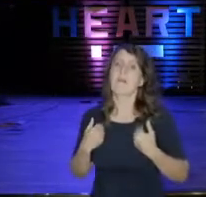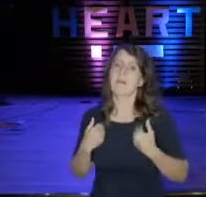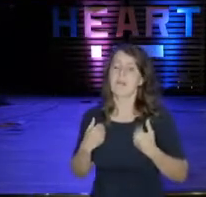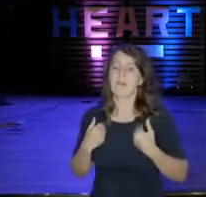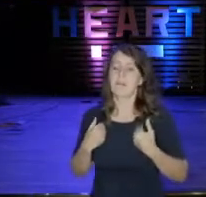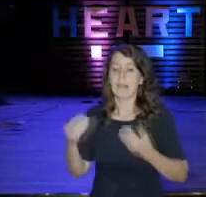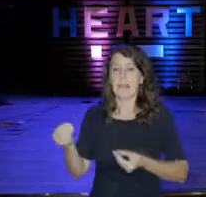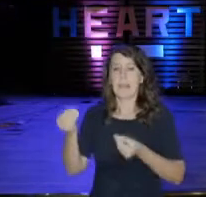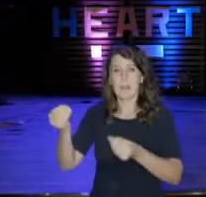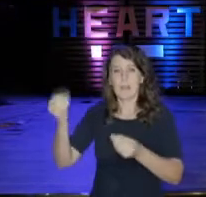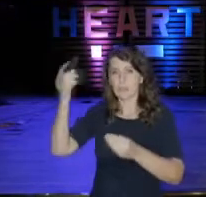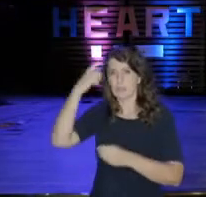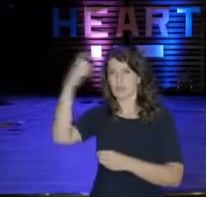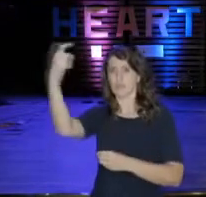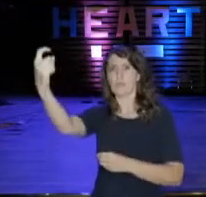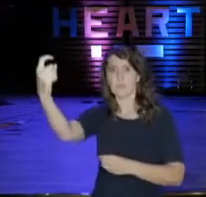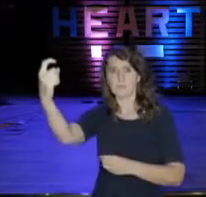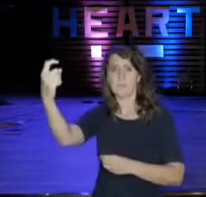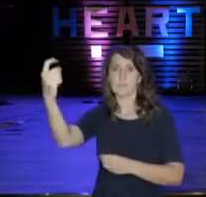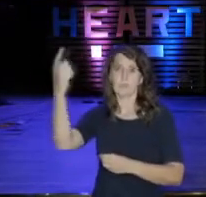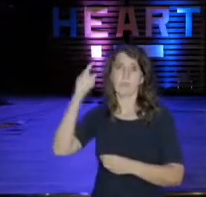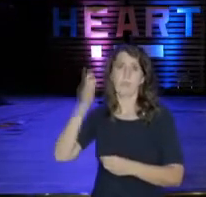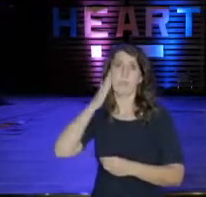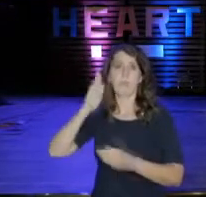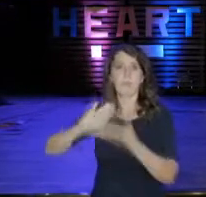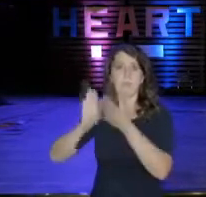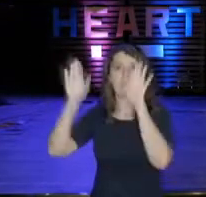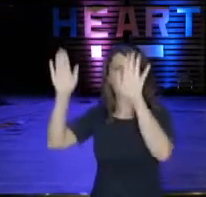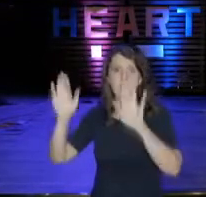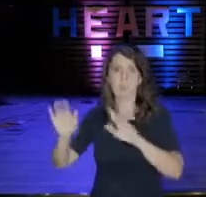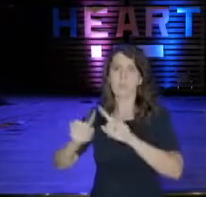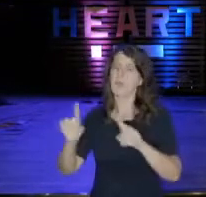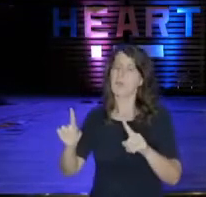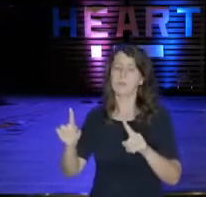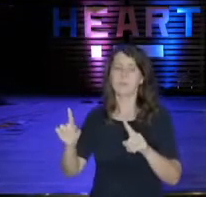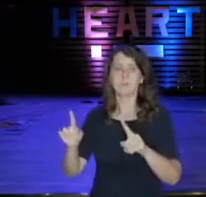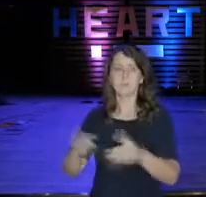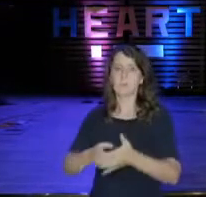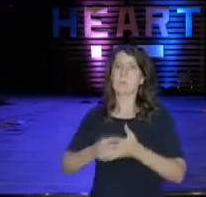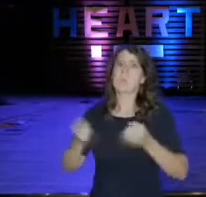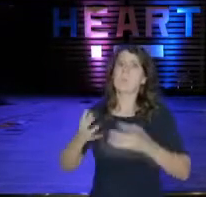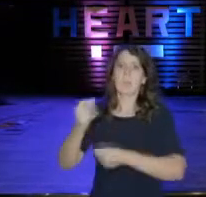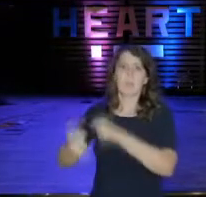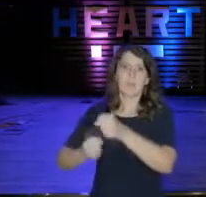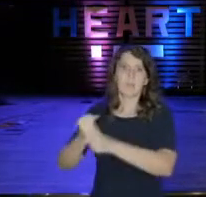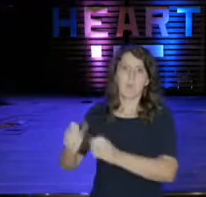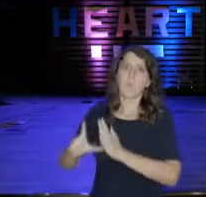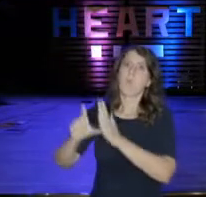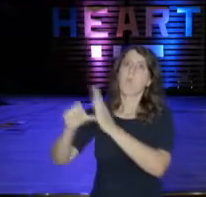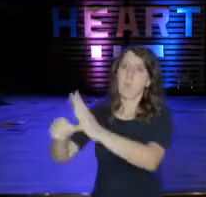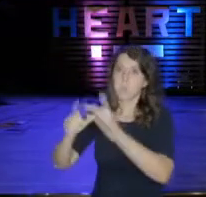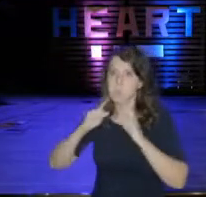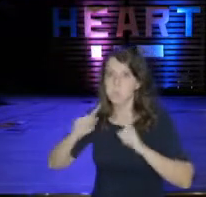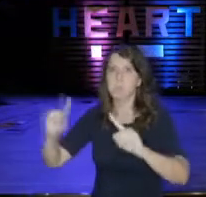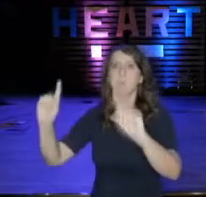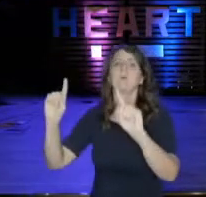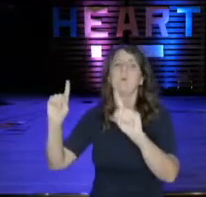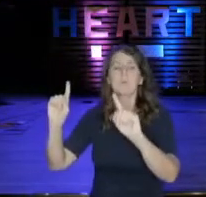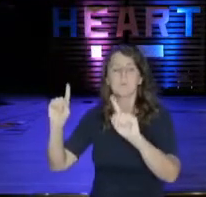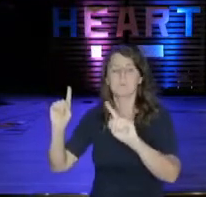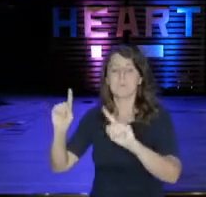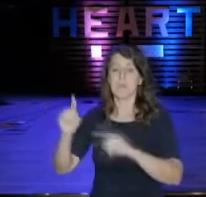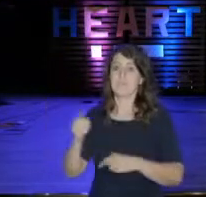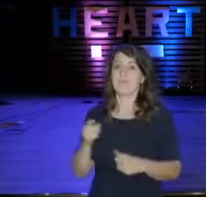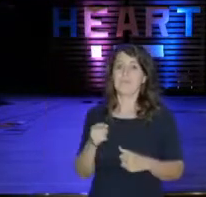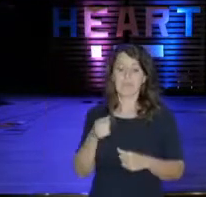in his life, but it didn't happen for years and years and years and years later. And he was forced to just